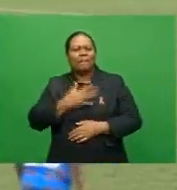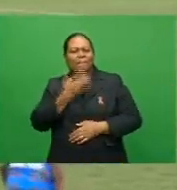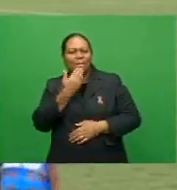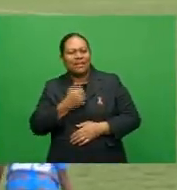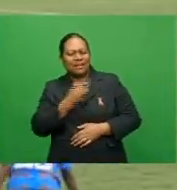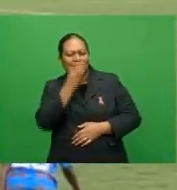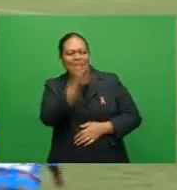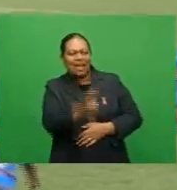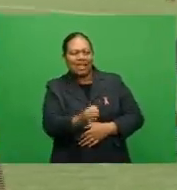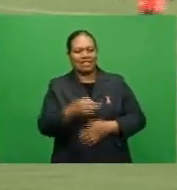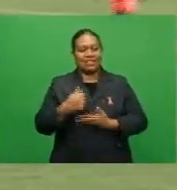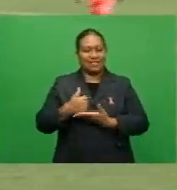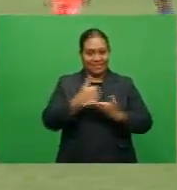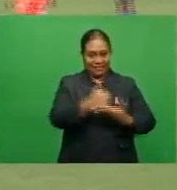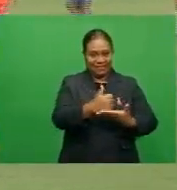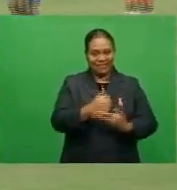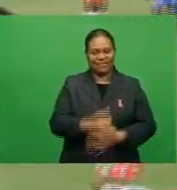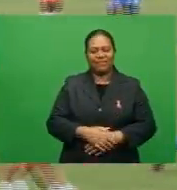the fans,